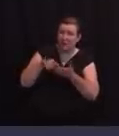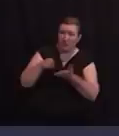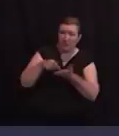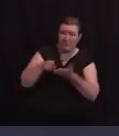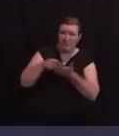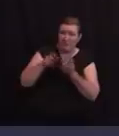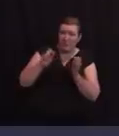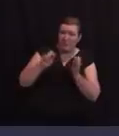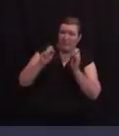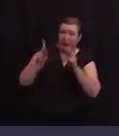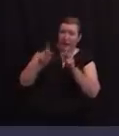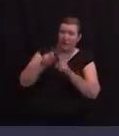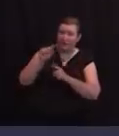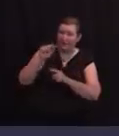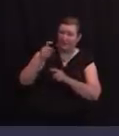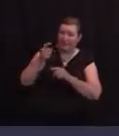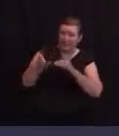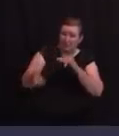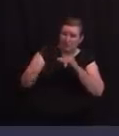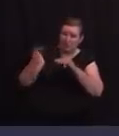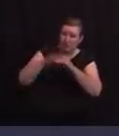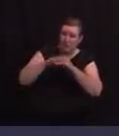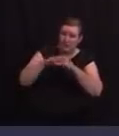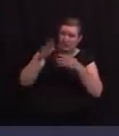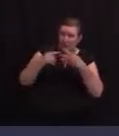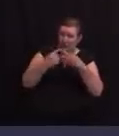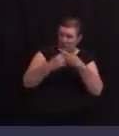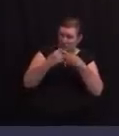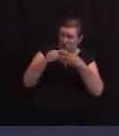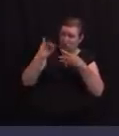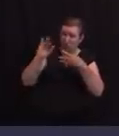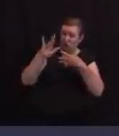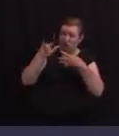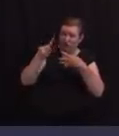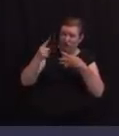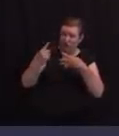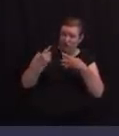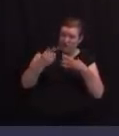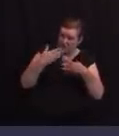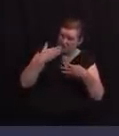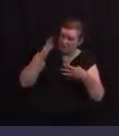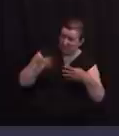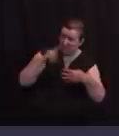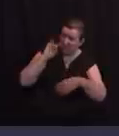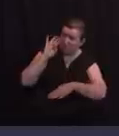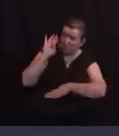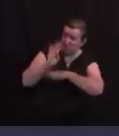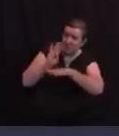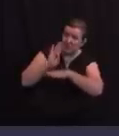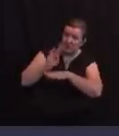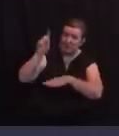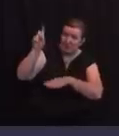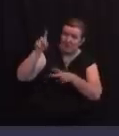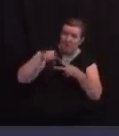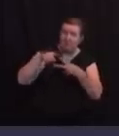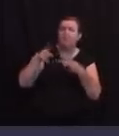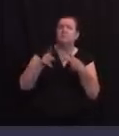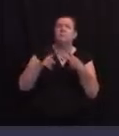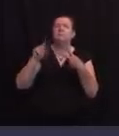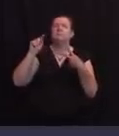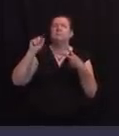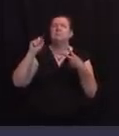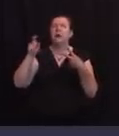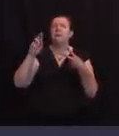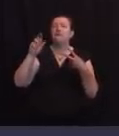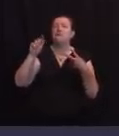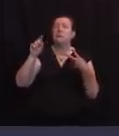starting on July 1st? Do you plan to sign the budget and the tax rate cleanup bill as is? And if so, how long